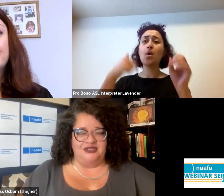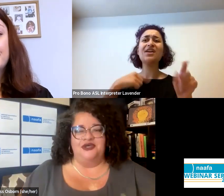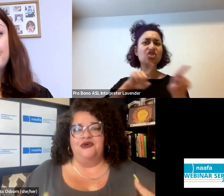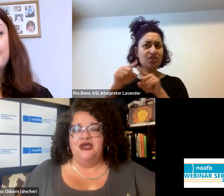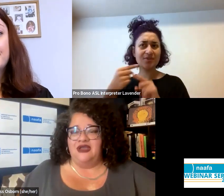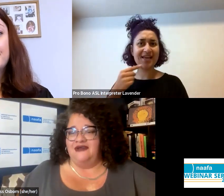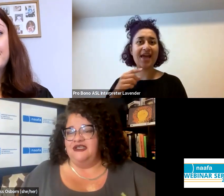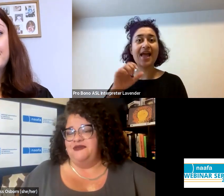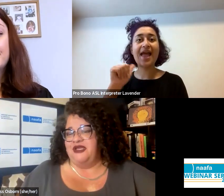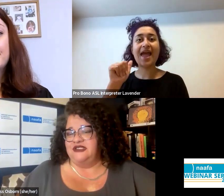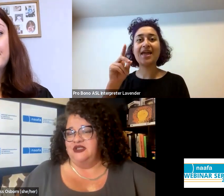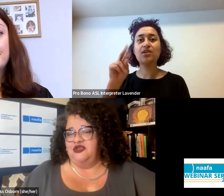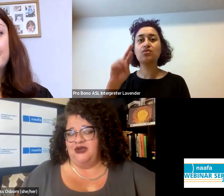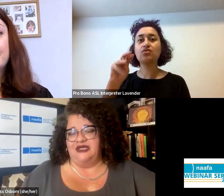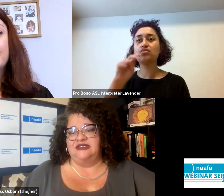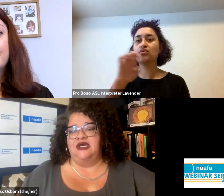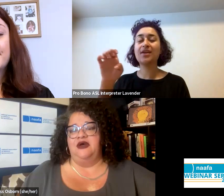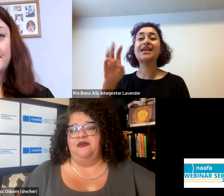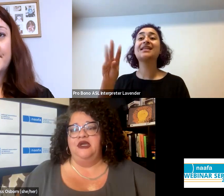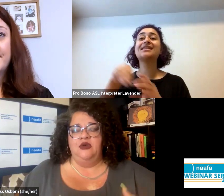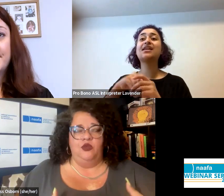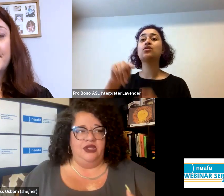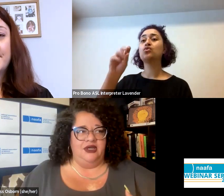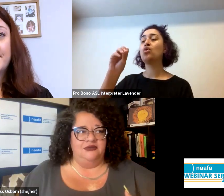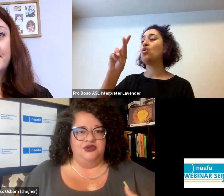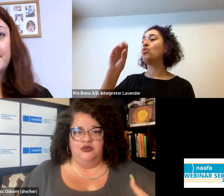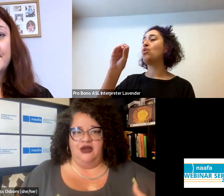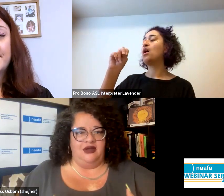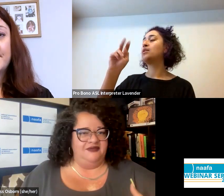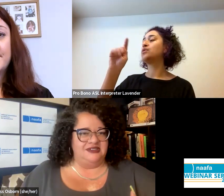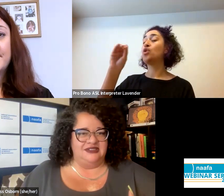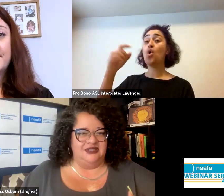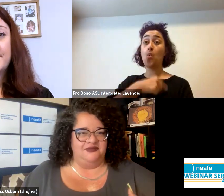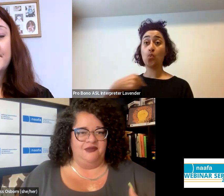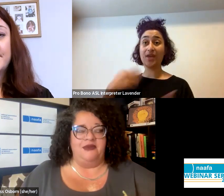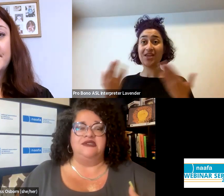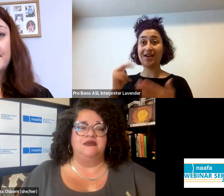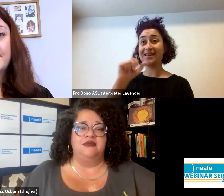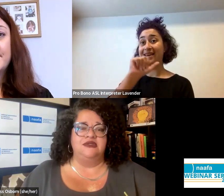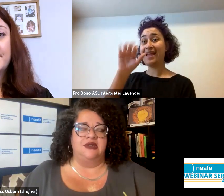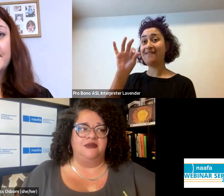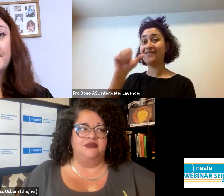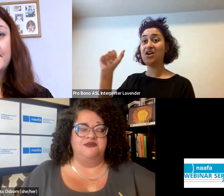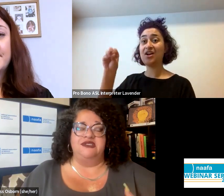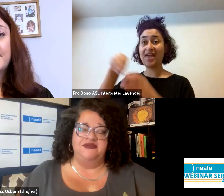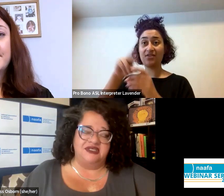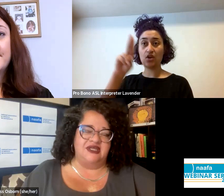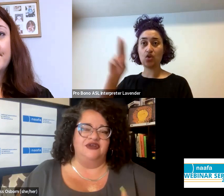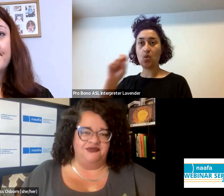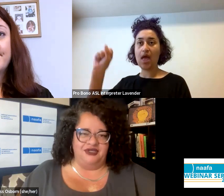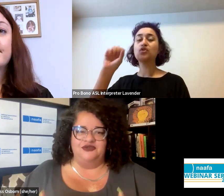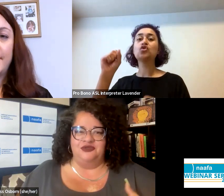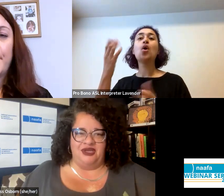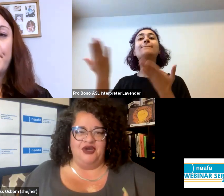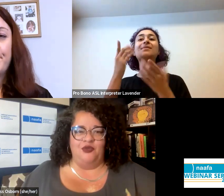is in Toronto. NAFA is based in the US. So obviously there may be some specifics